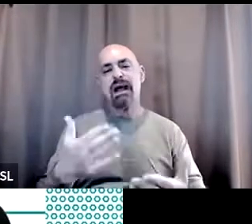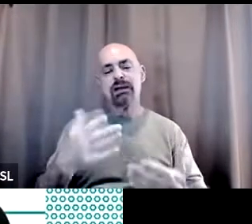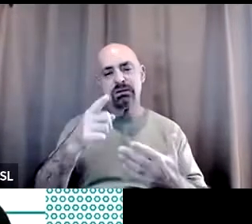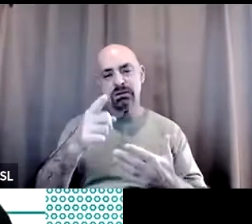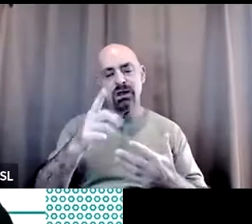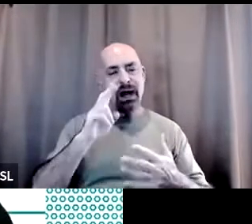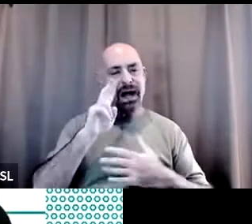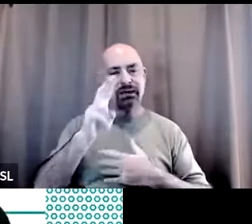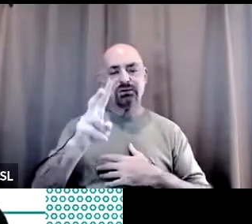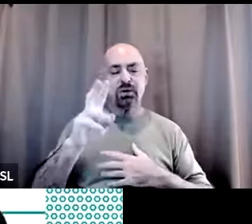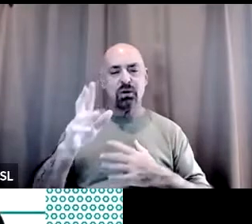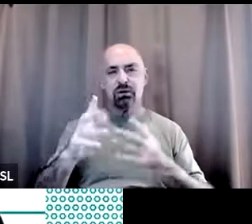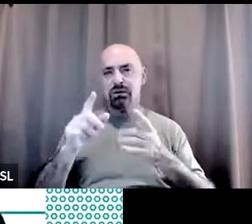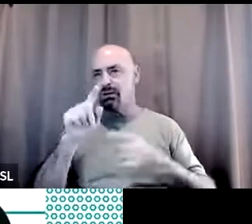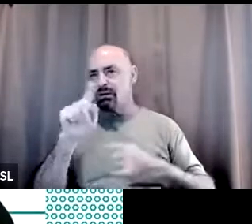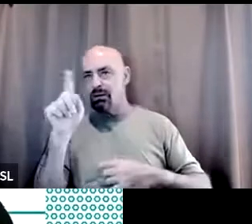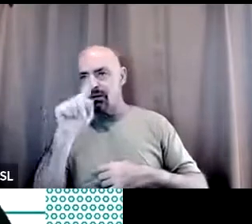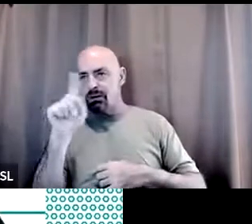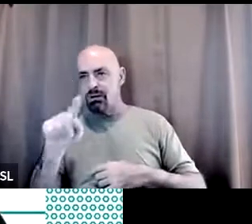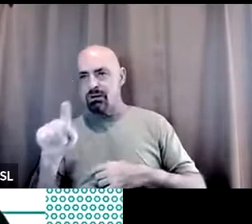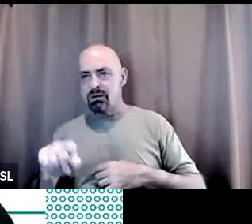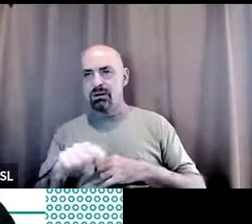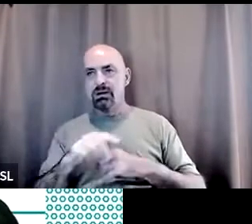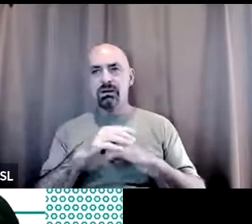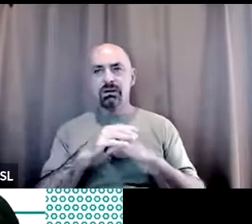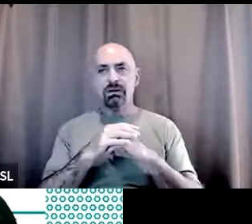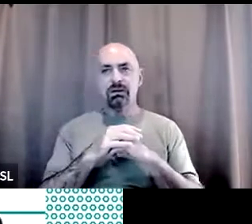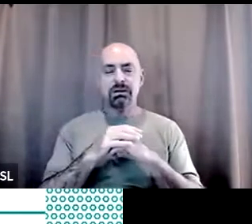the presence of Her